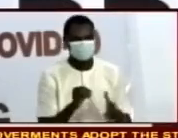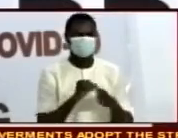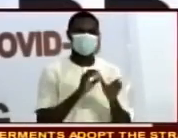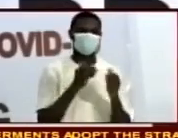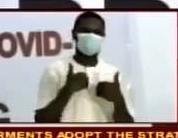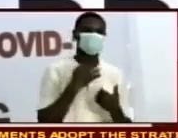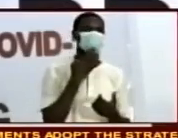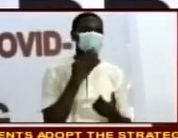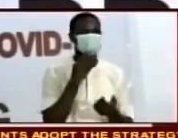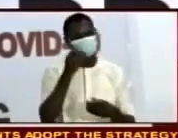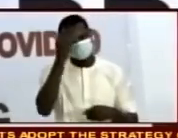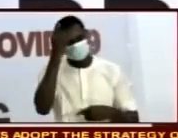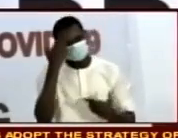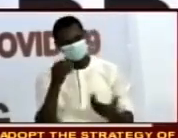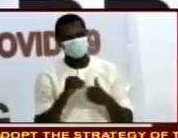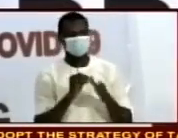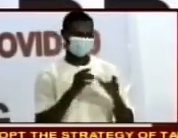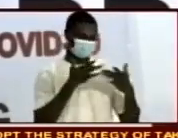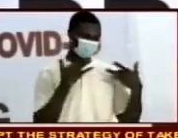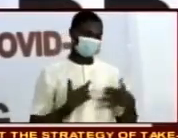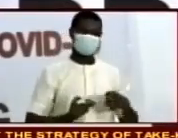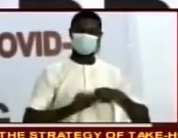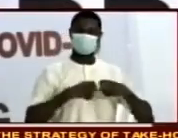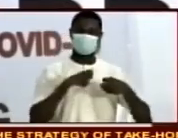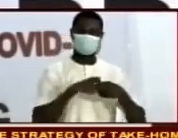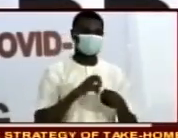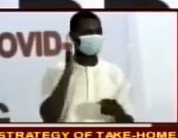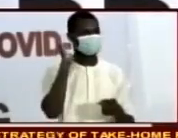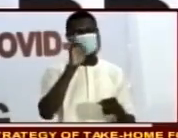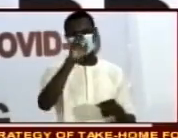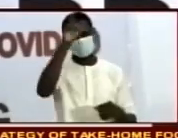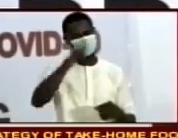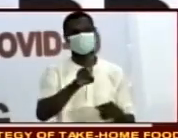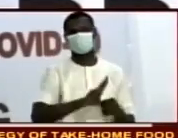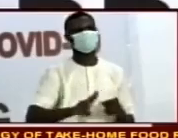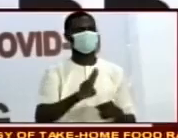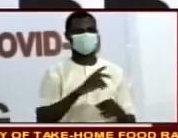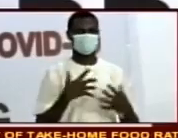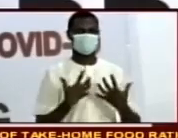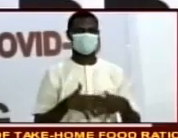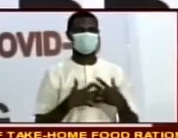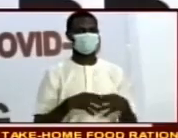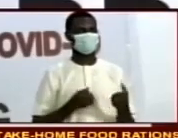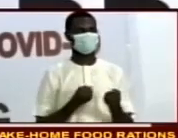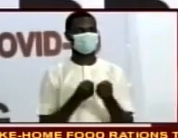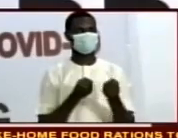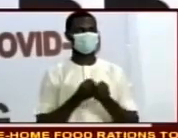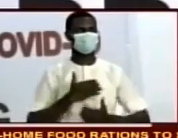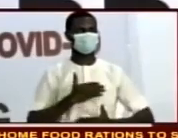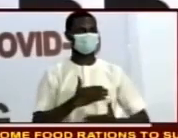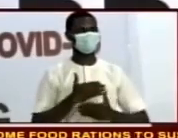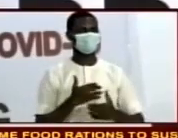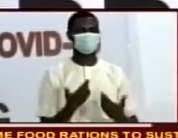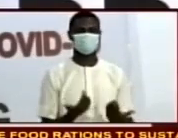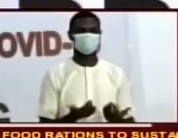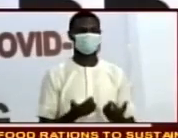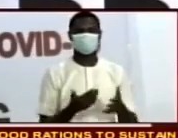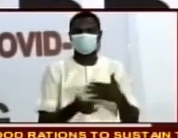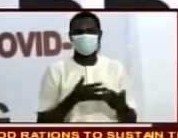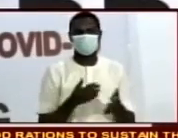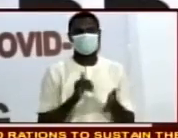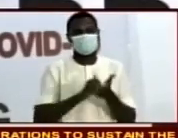disease, and you end up on a ventilator, you have a greater chance of not coming off the ventilator, even in the best health systems. And